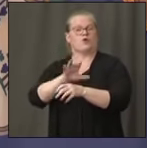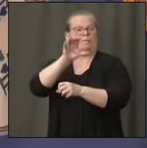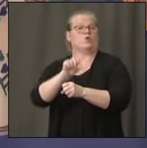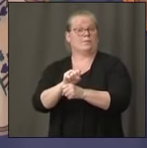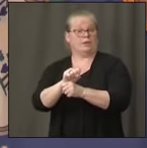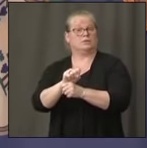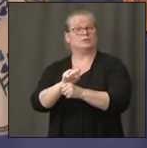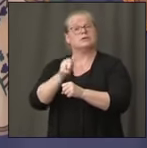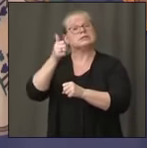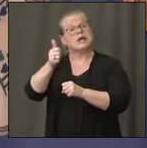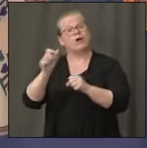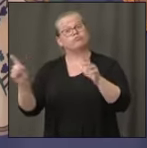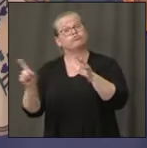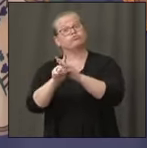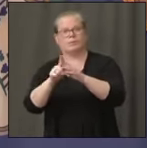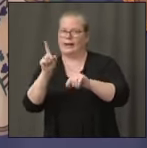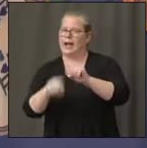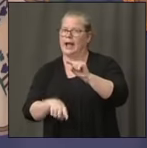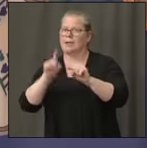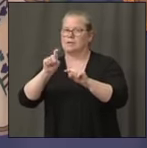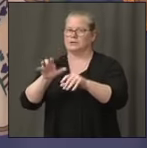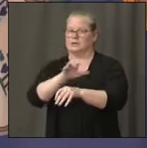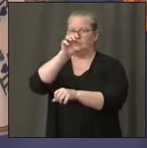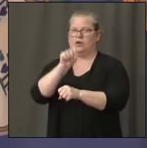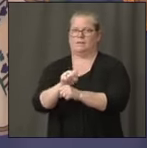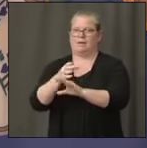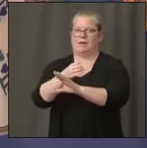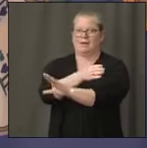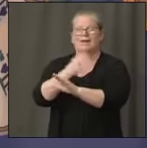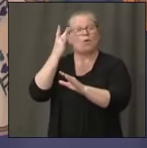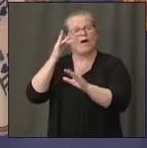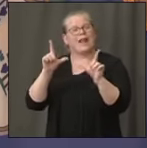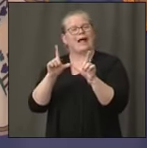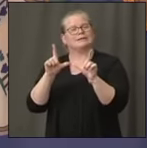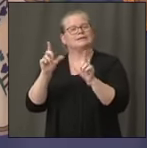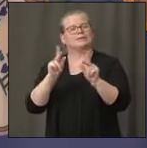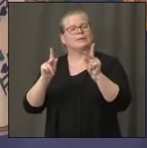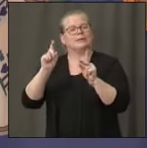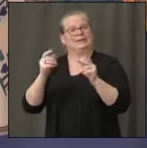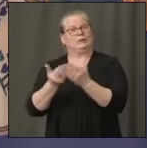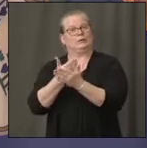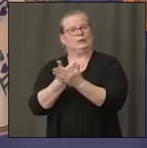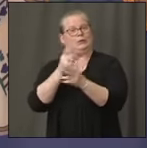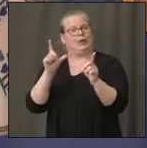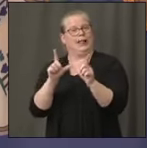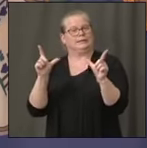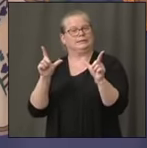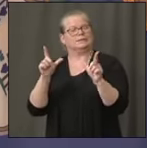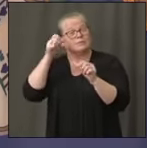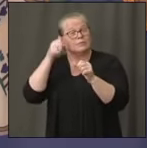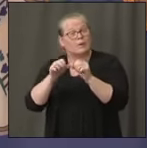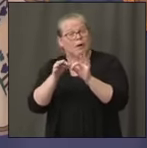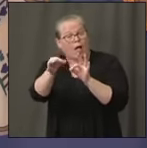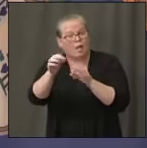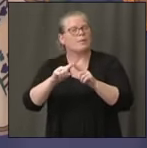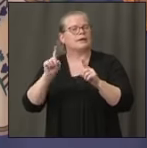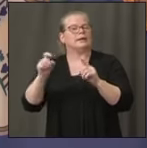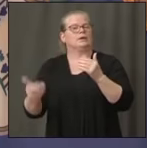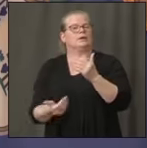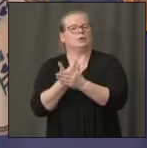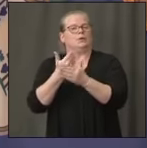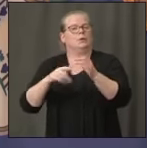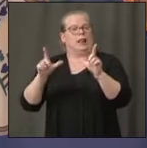contracts to see if we might be able to, you know, answer some of that load. Obviously, wearing the mask accordingly. And finally, for